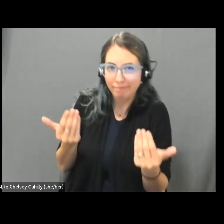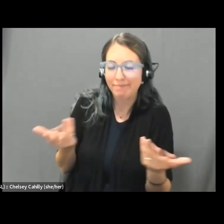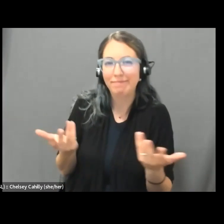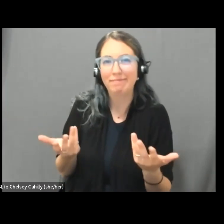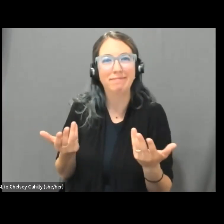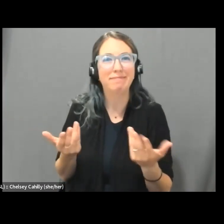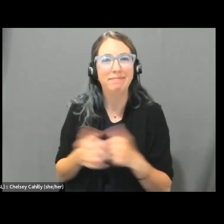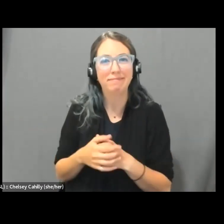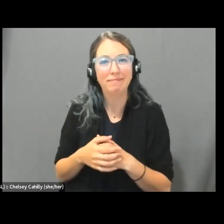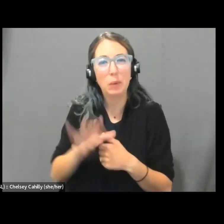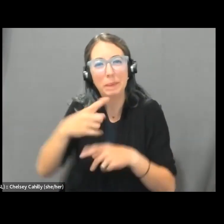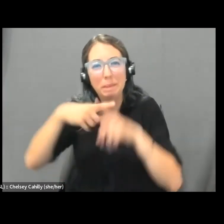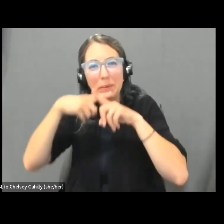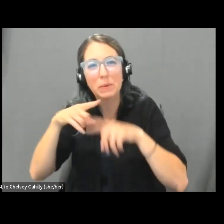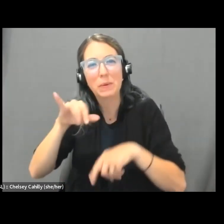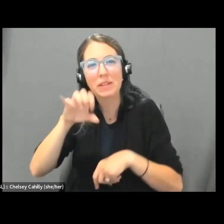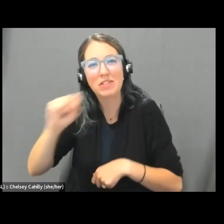Open, you're on mute.